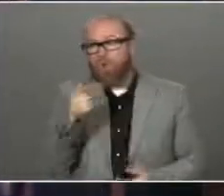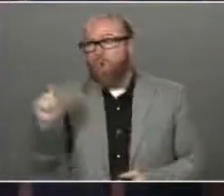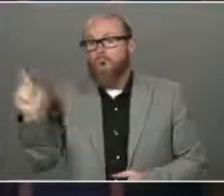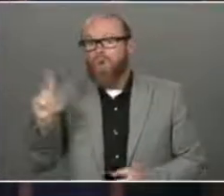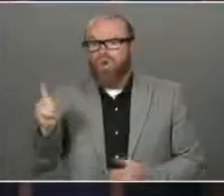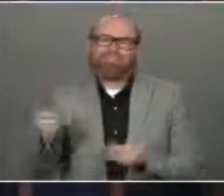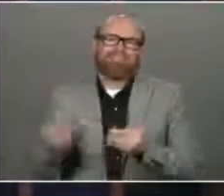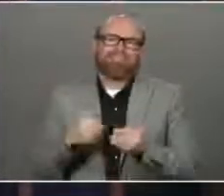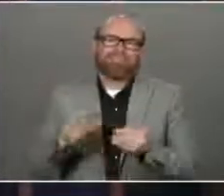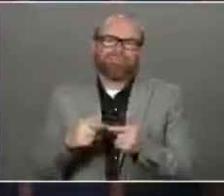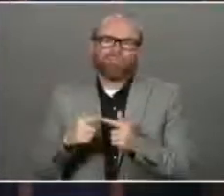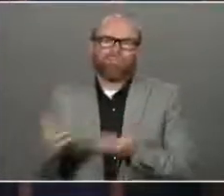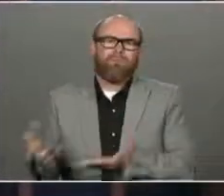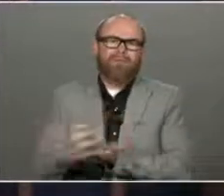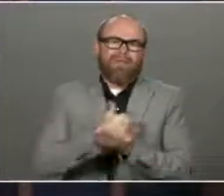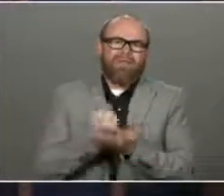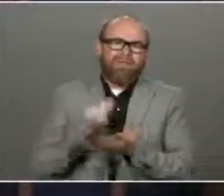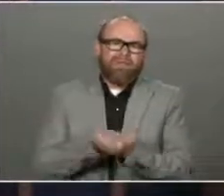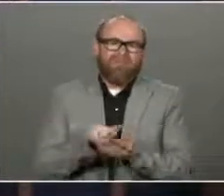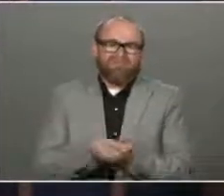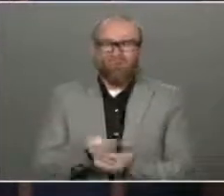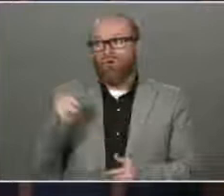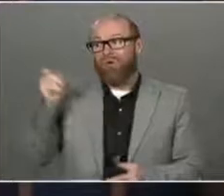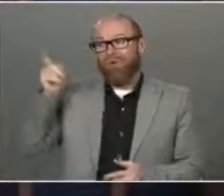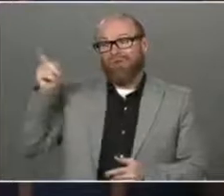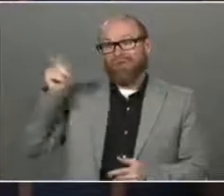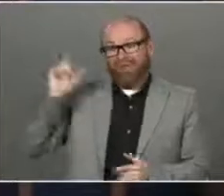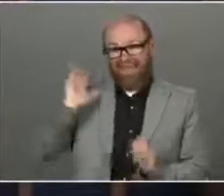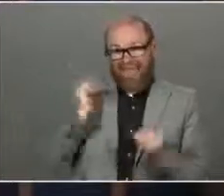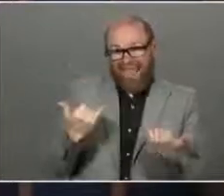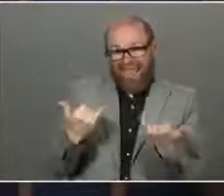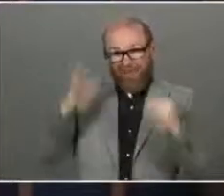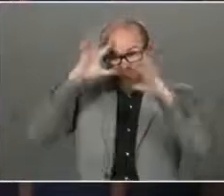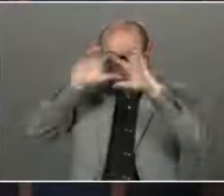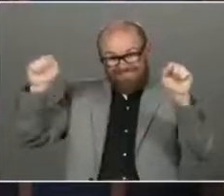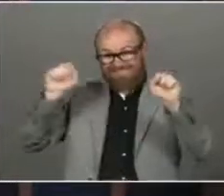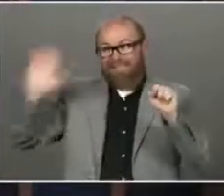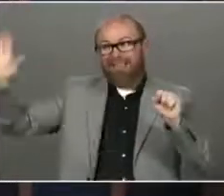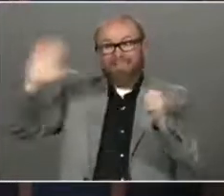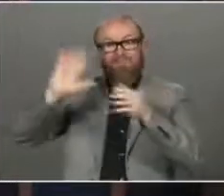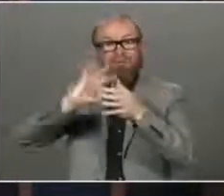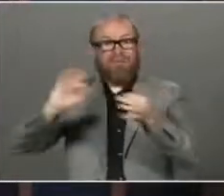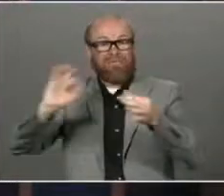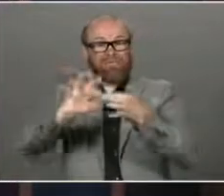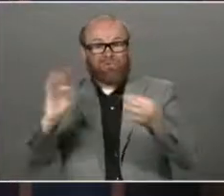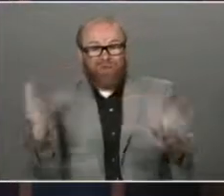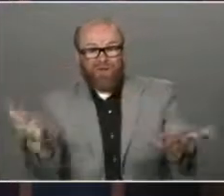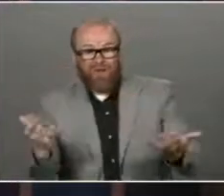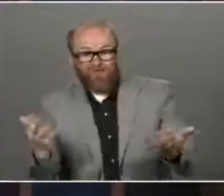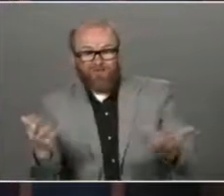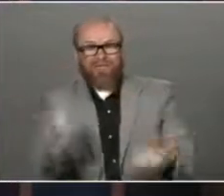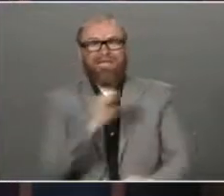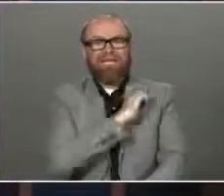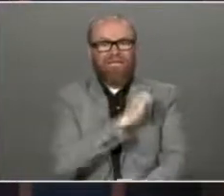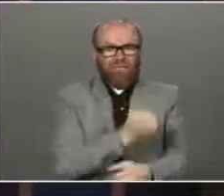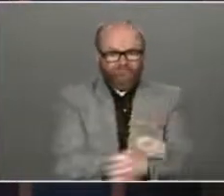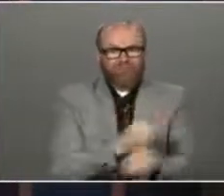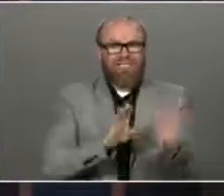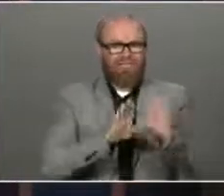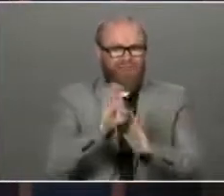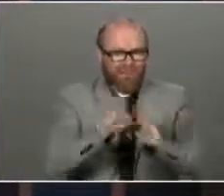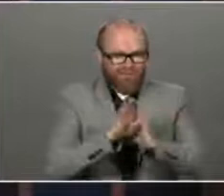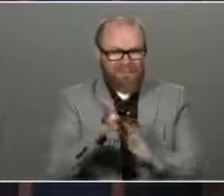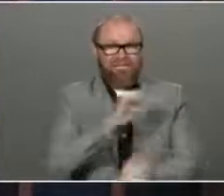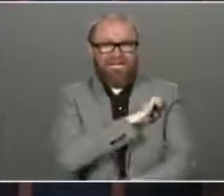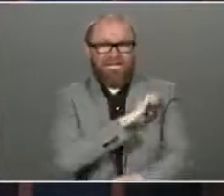wanted. And what this administration has done is sent the message over and over again that energy development and energy